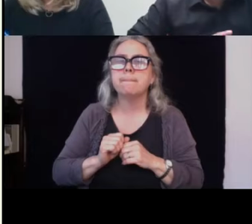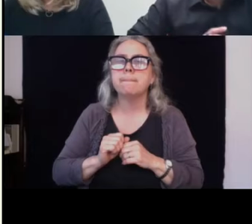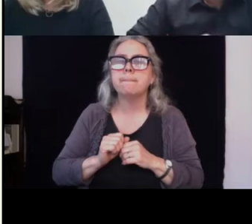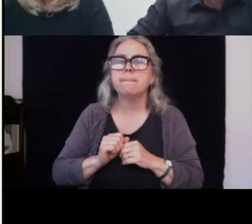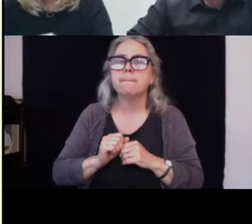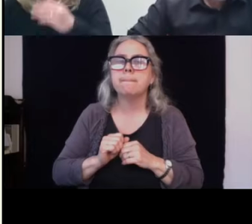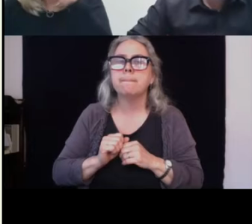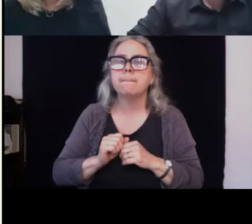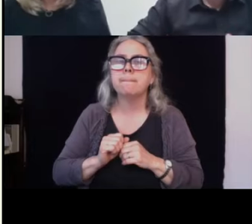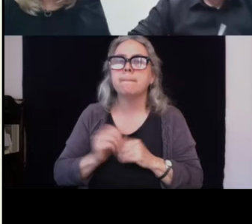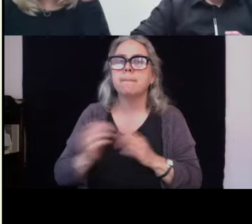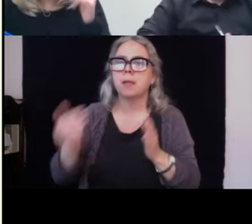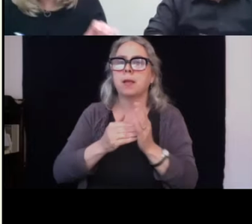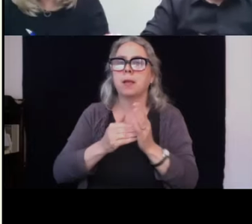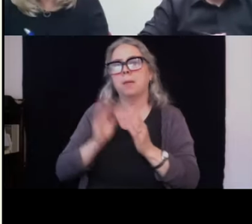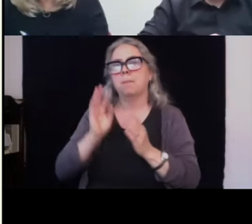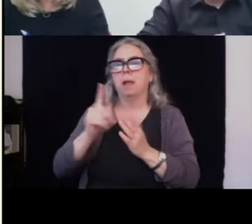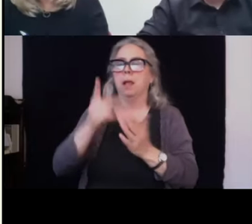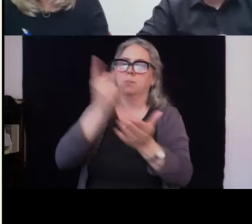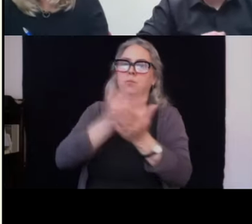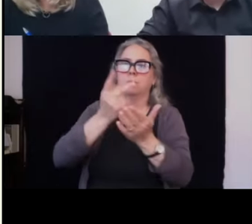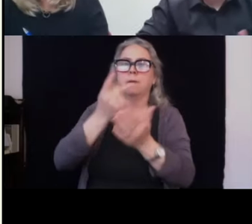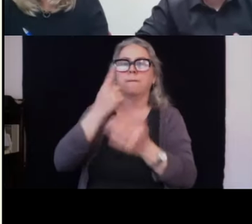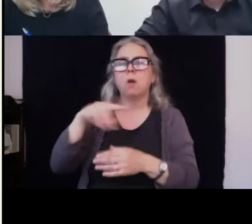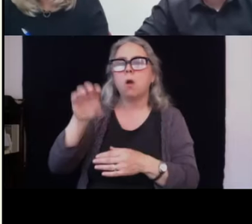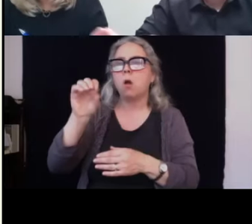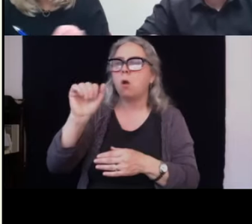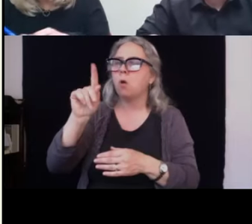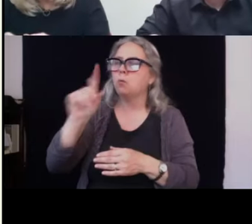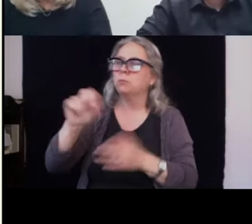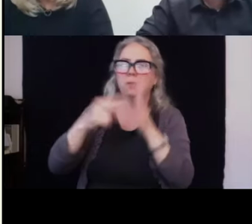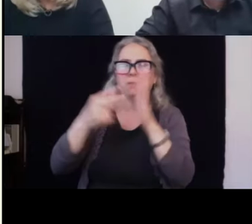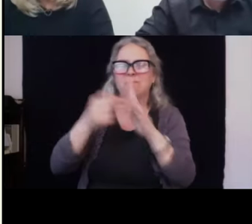So again, back to being approved for OADS. What does that mean?